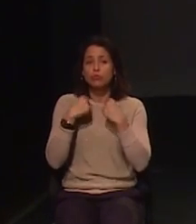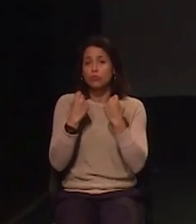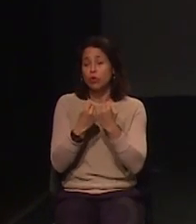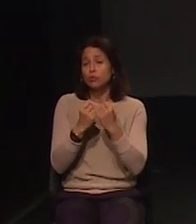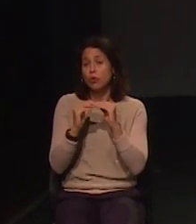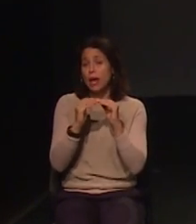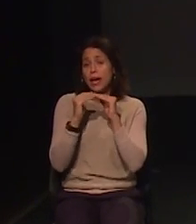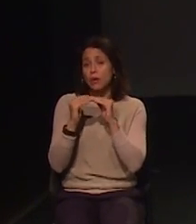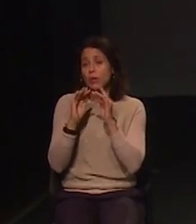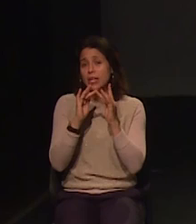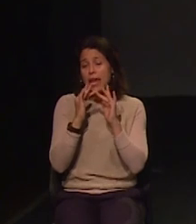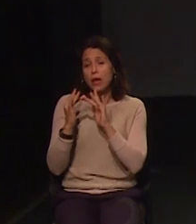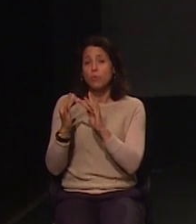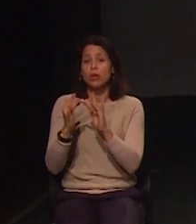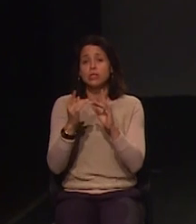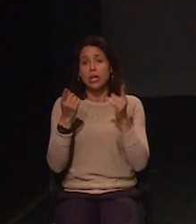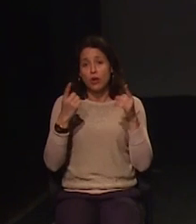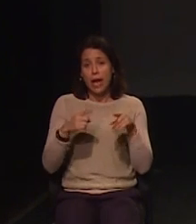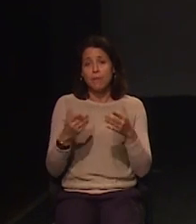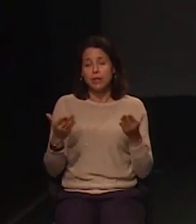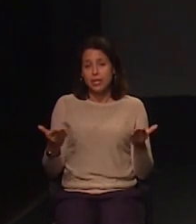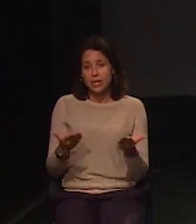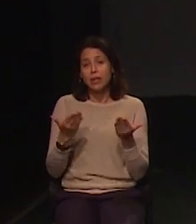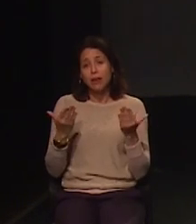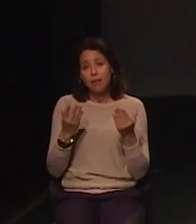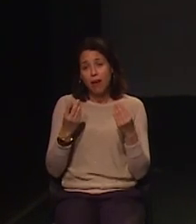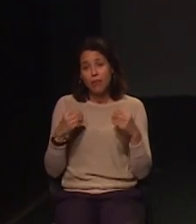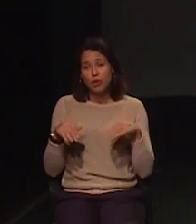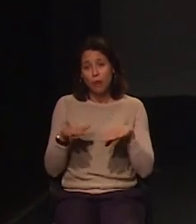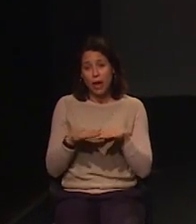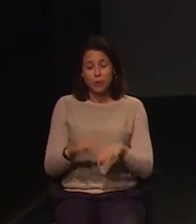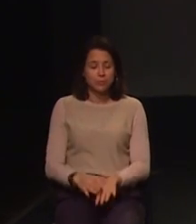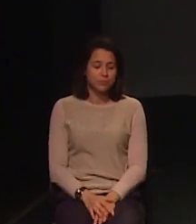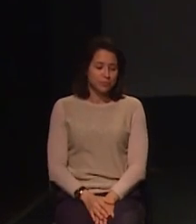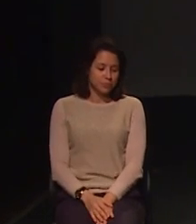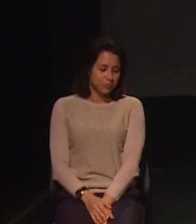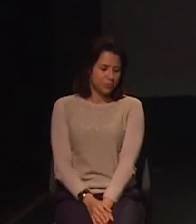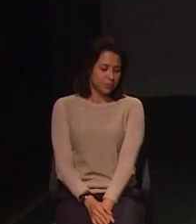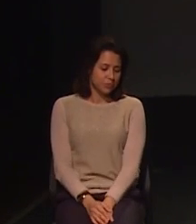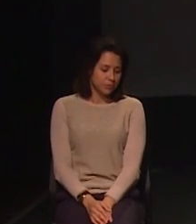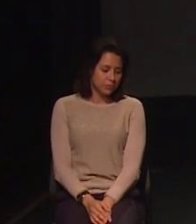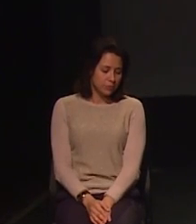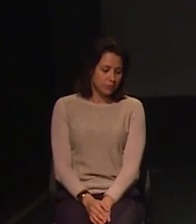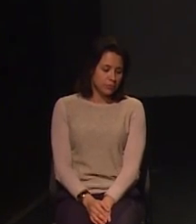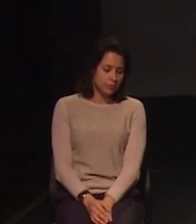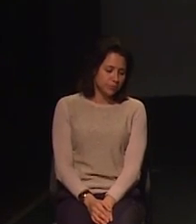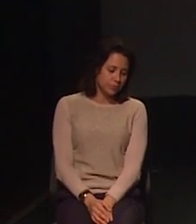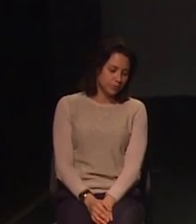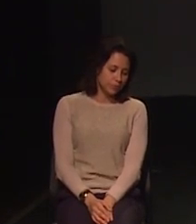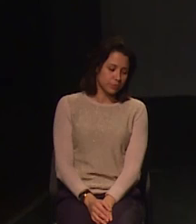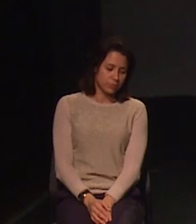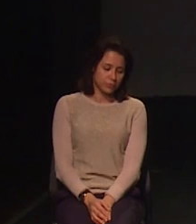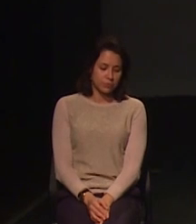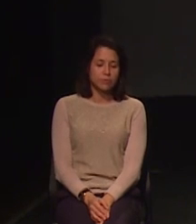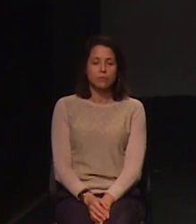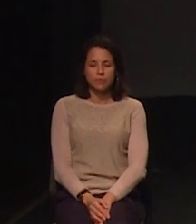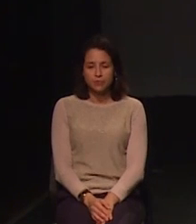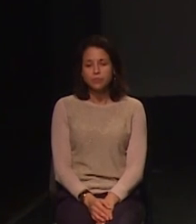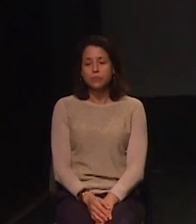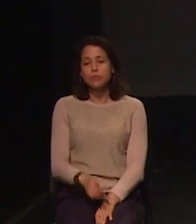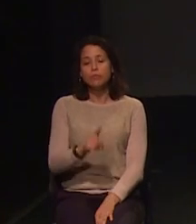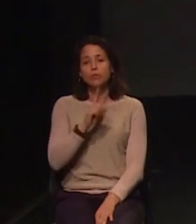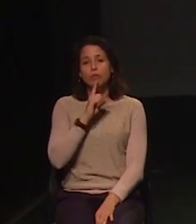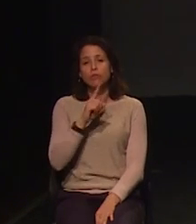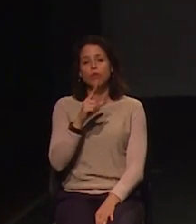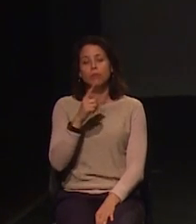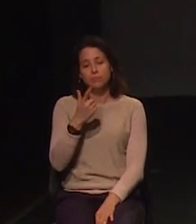the ground. And I think that for the grantee level, and for us as a local grant maker, to be